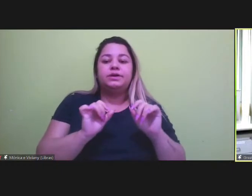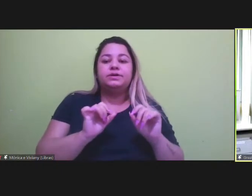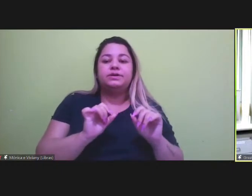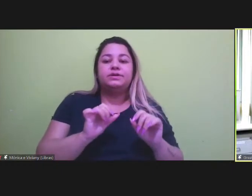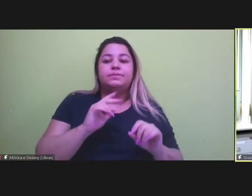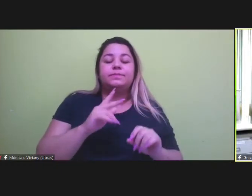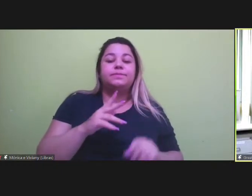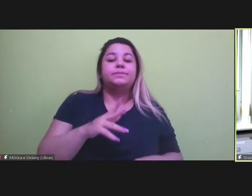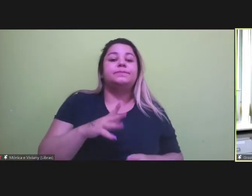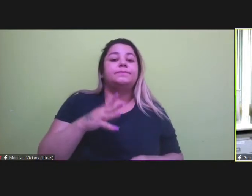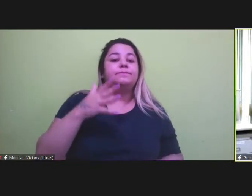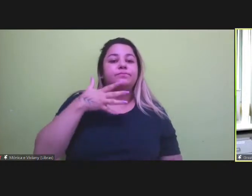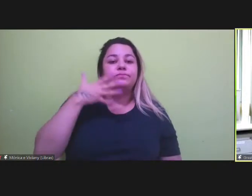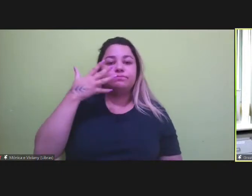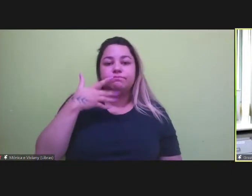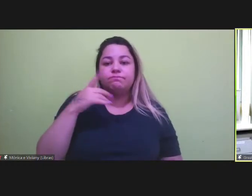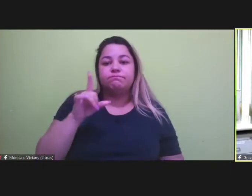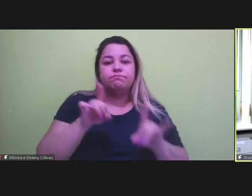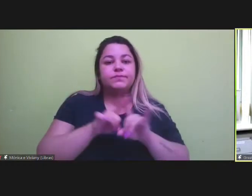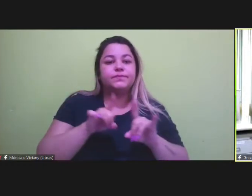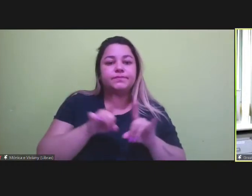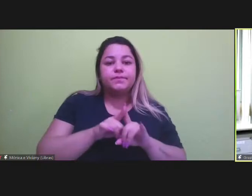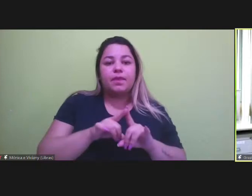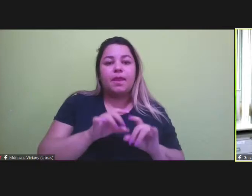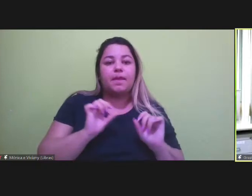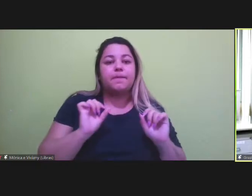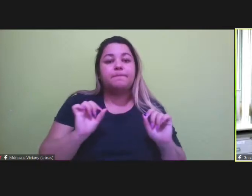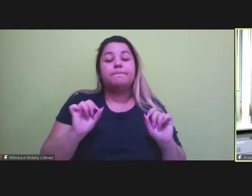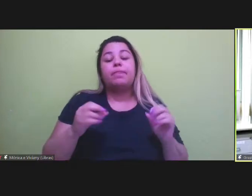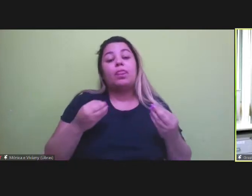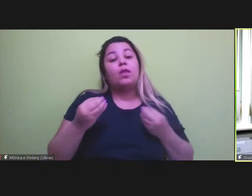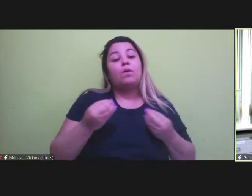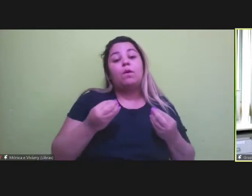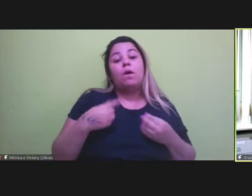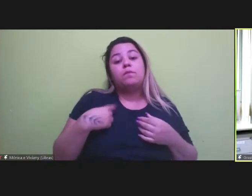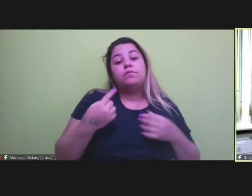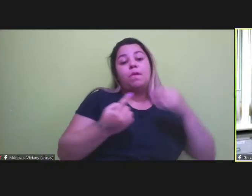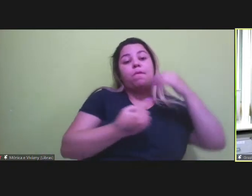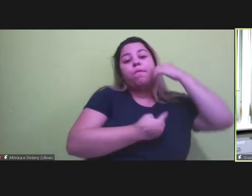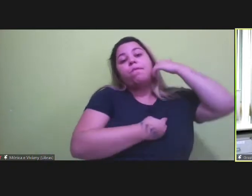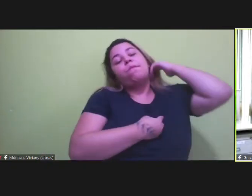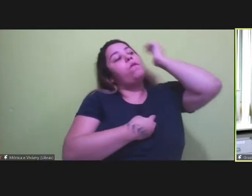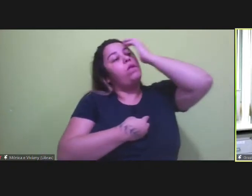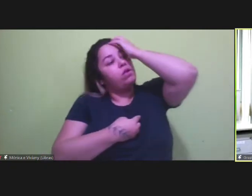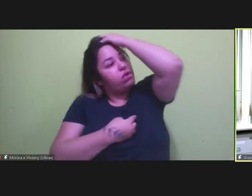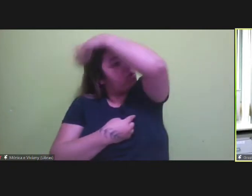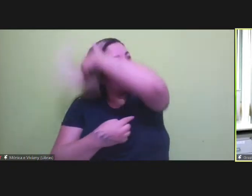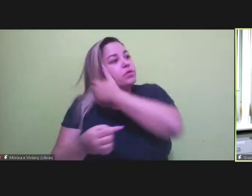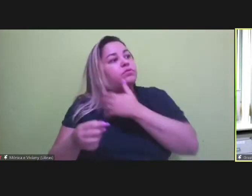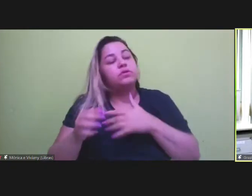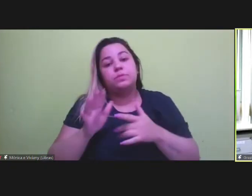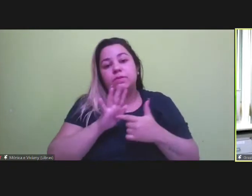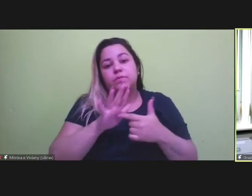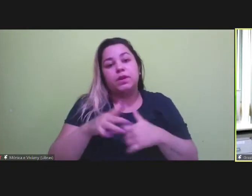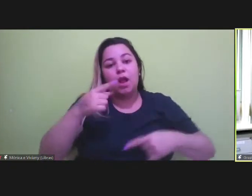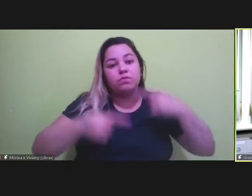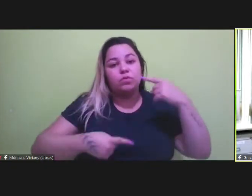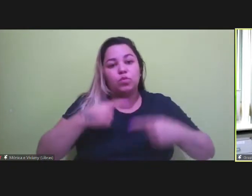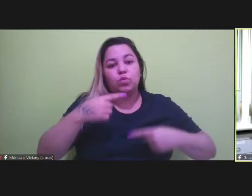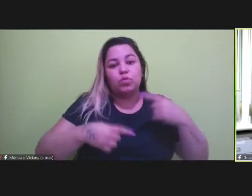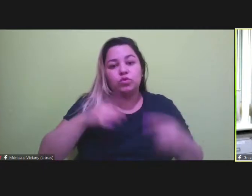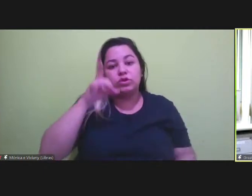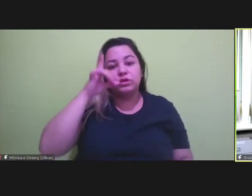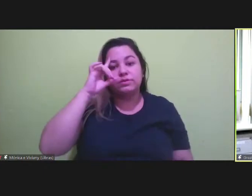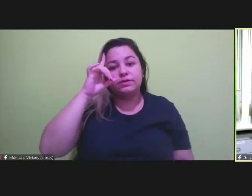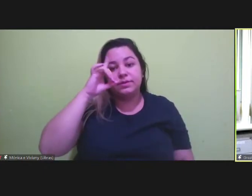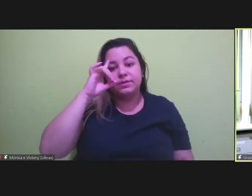a moment, for a lecture, or a specific action, but how do we in fact bring this to the